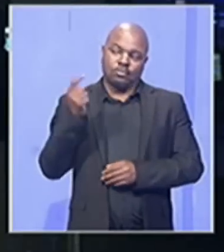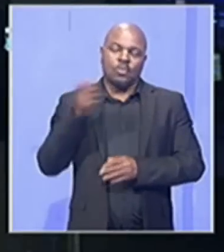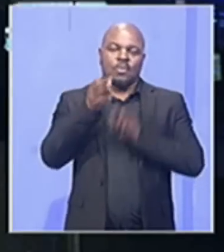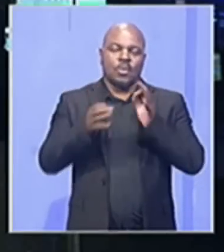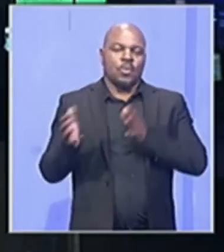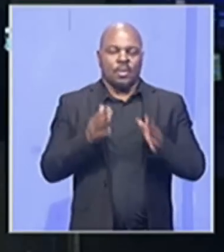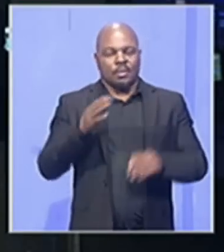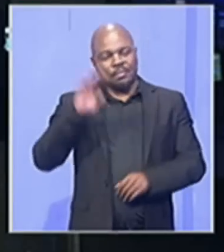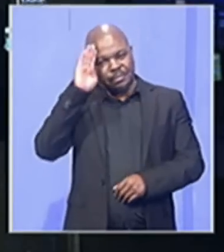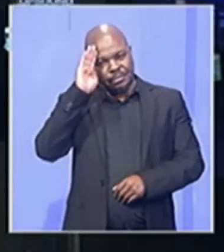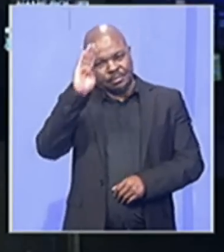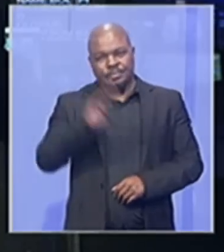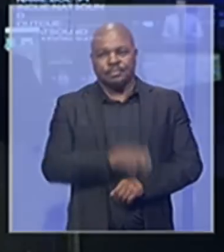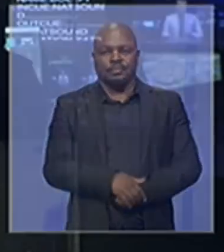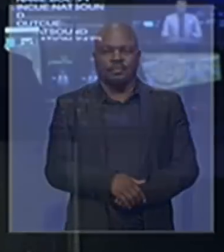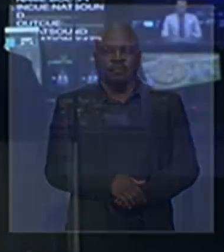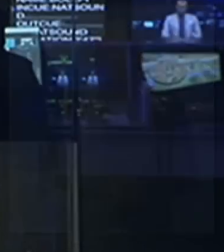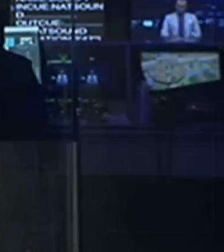Hailala.